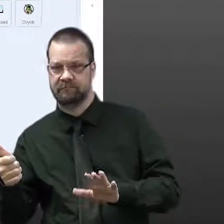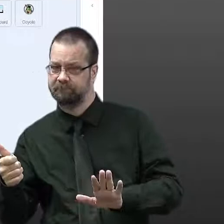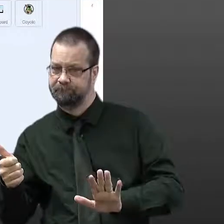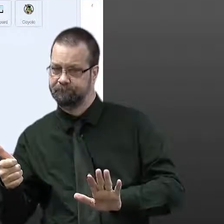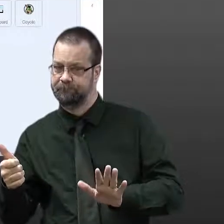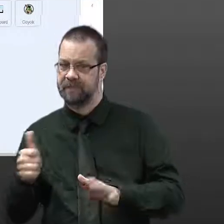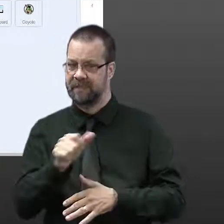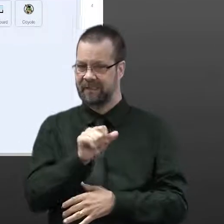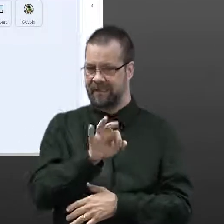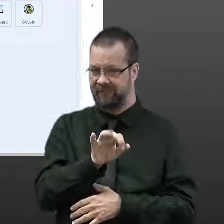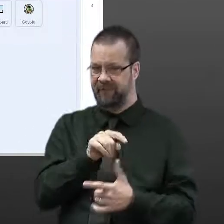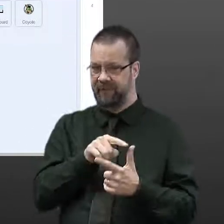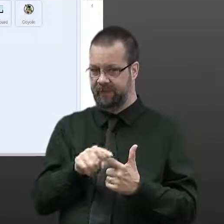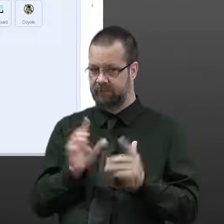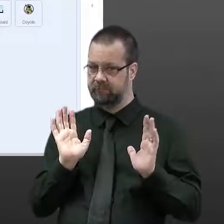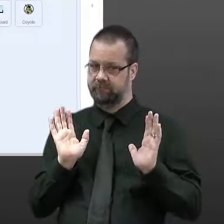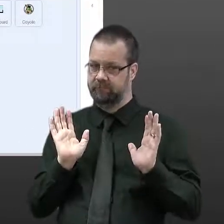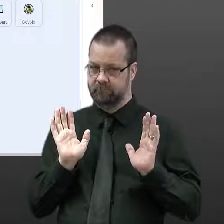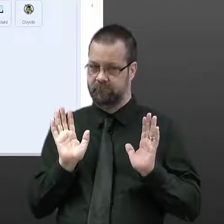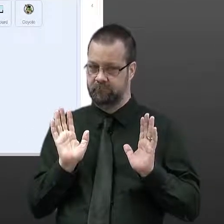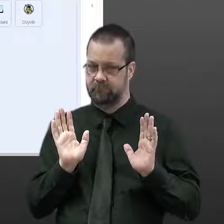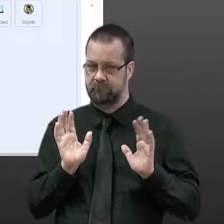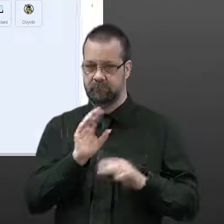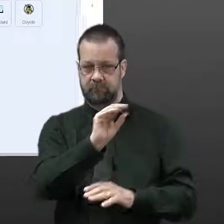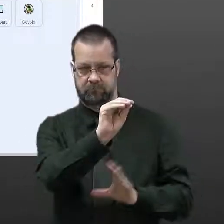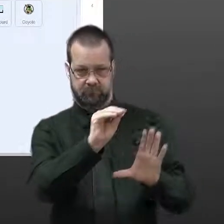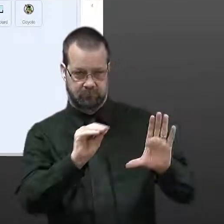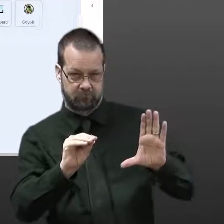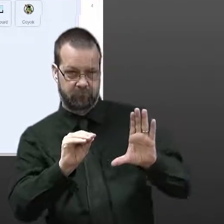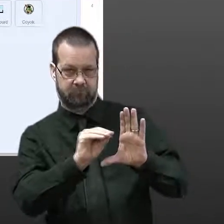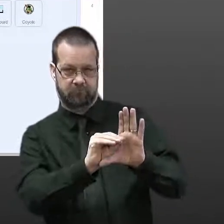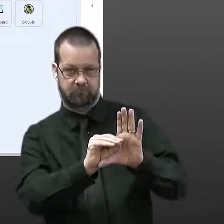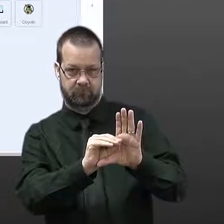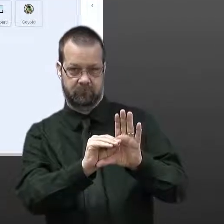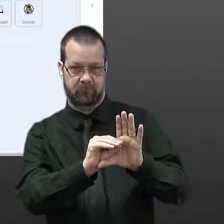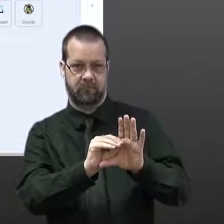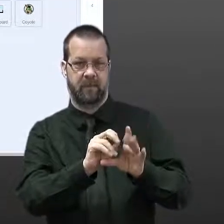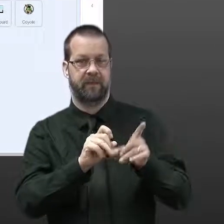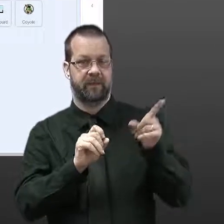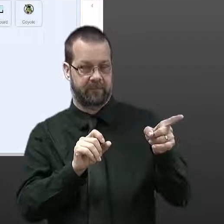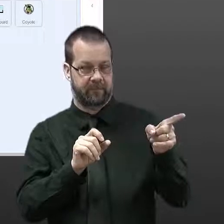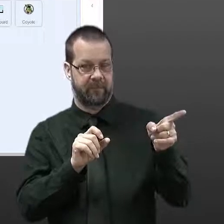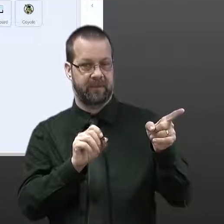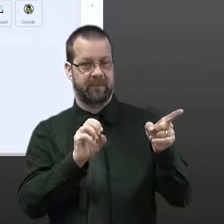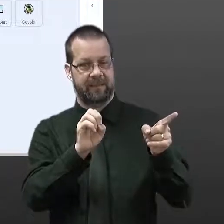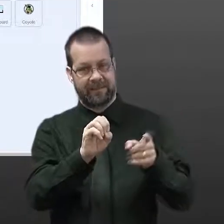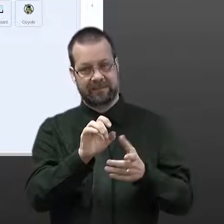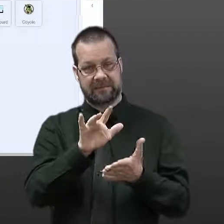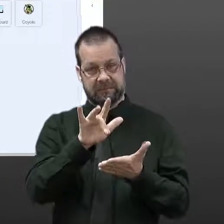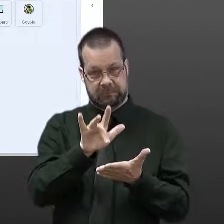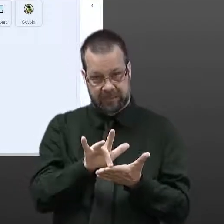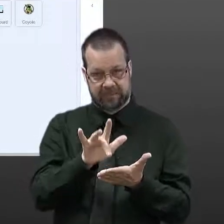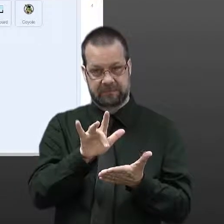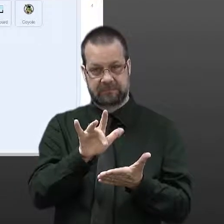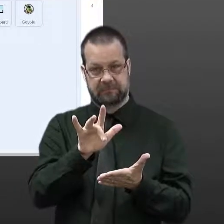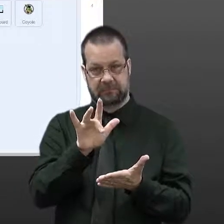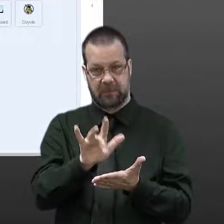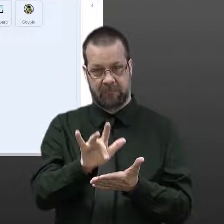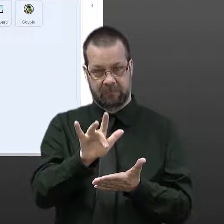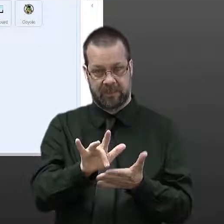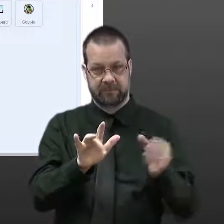then else block. We don't need an else right now. The next block that we want to get is another key space